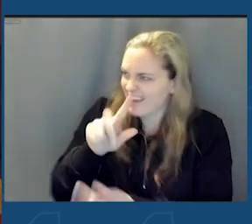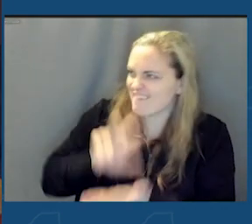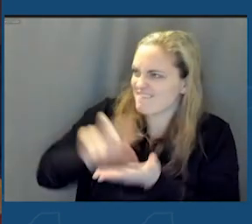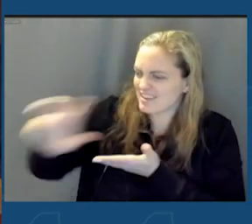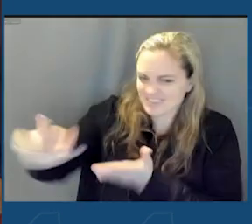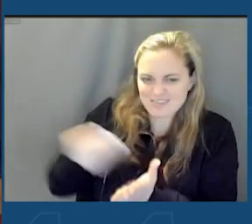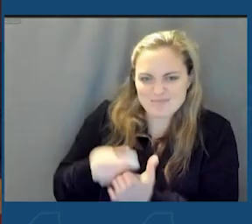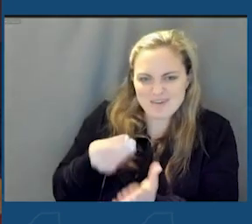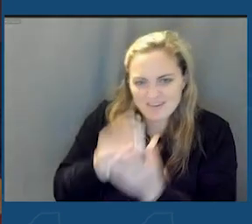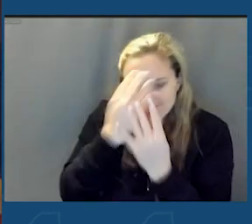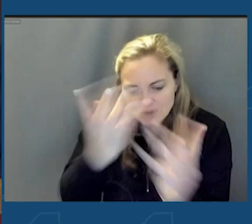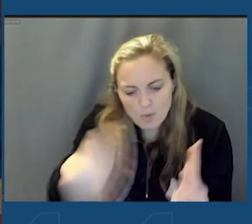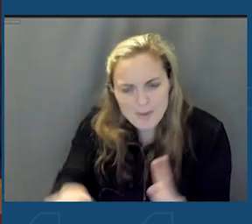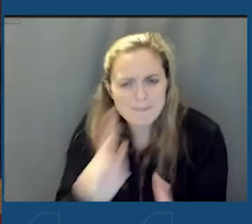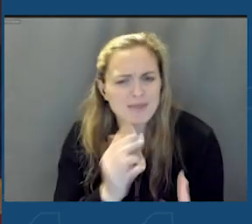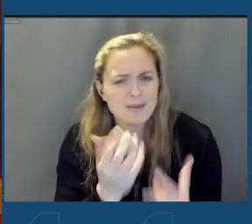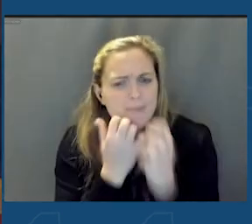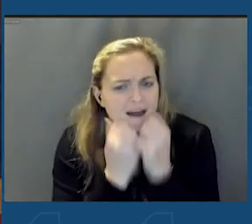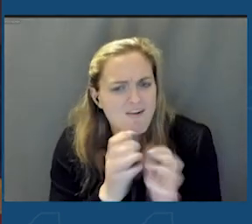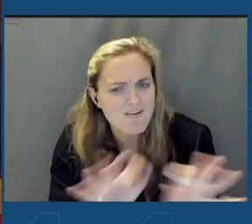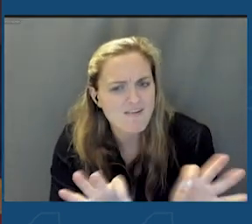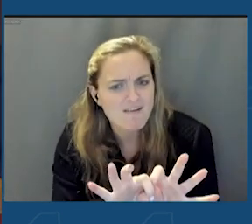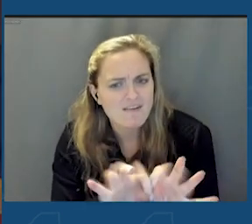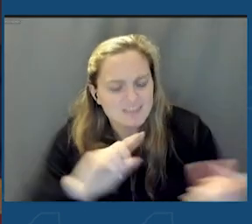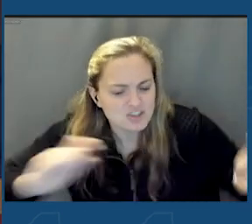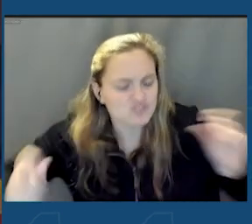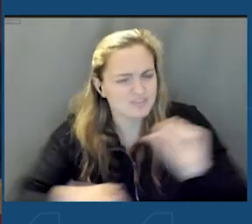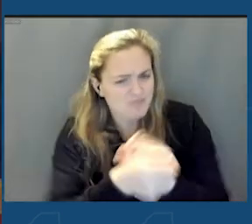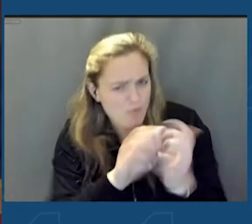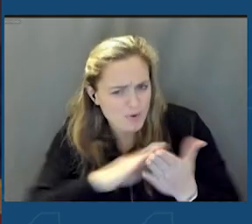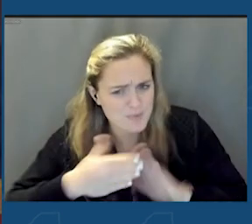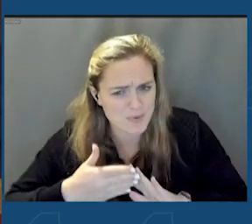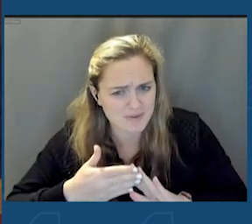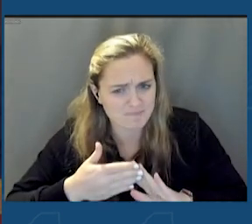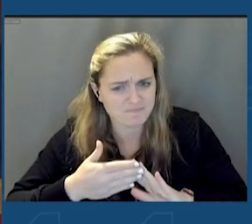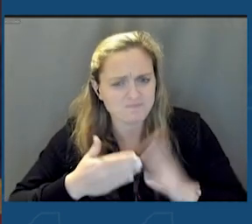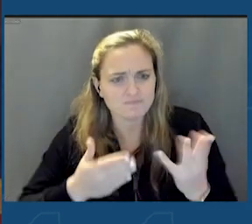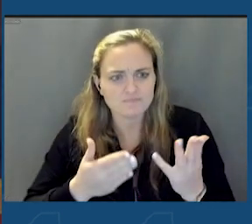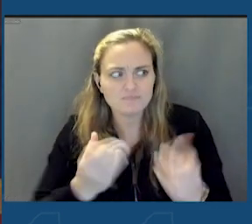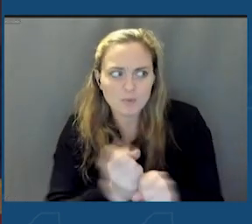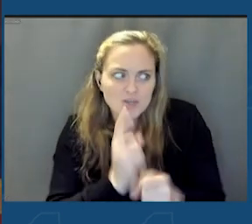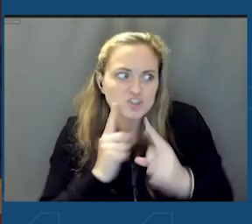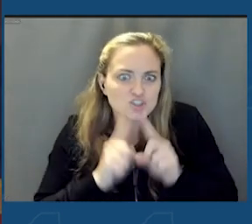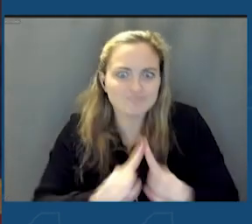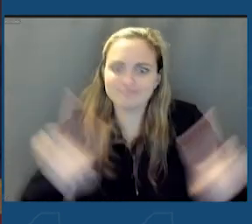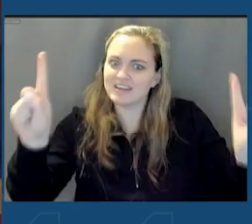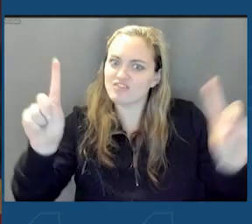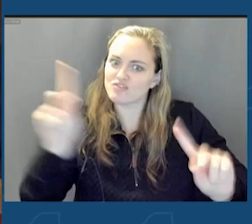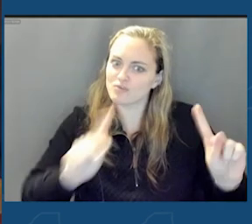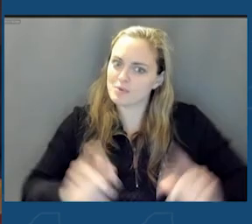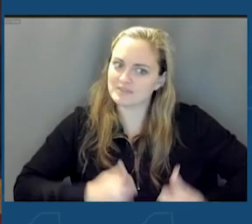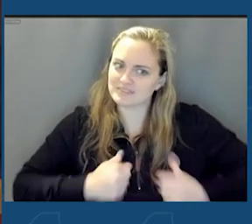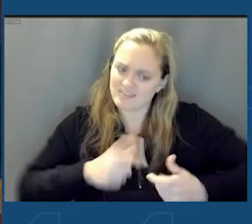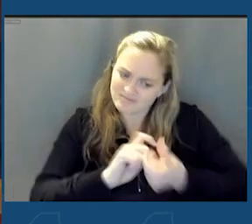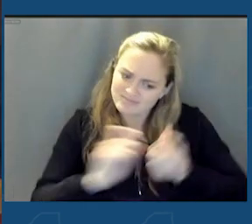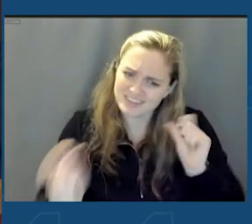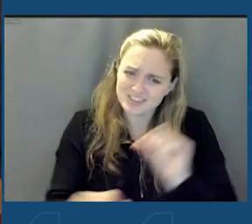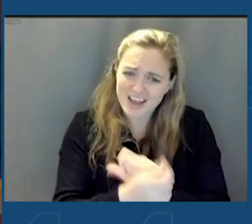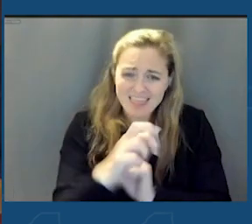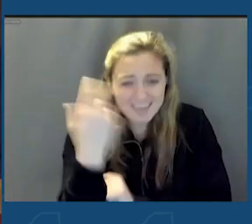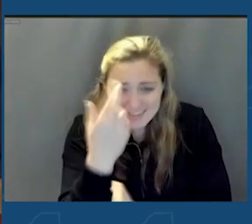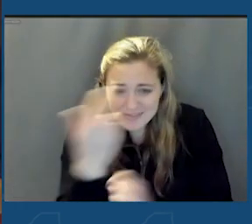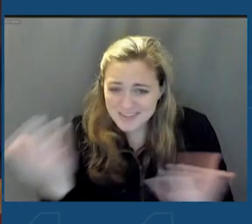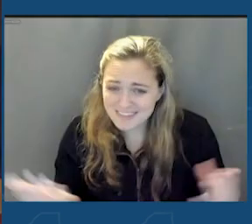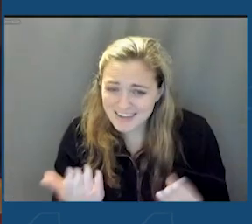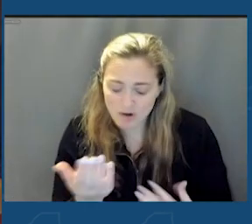people know they matter. We transformed a community. And we made a difference in people's lives. That's why we're here.